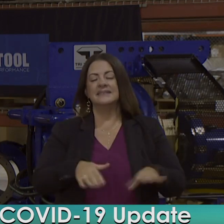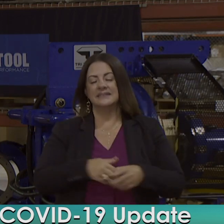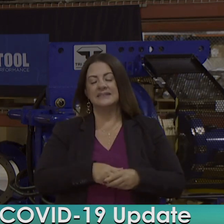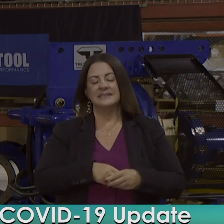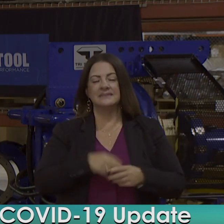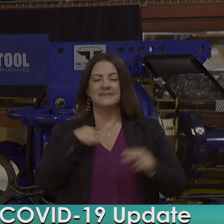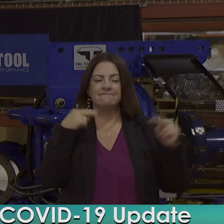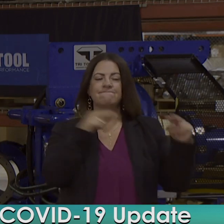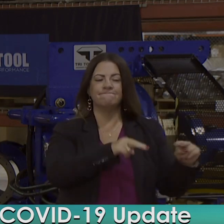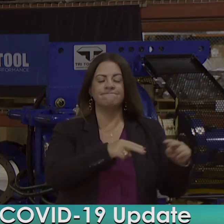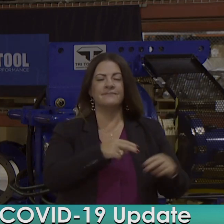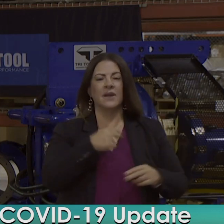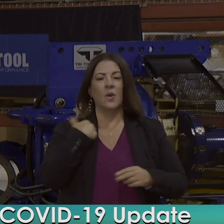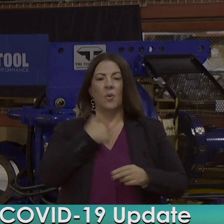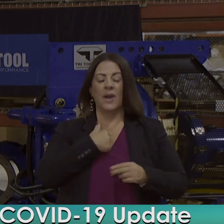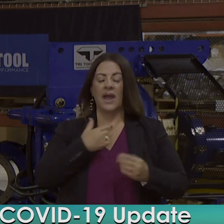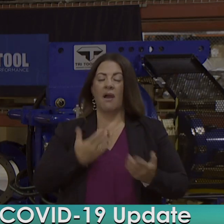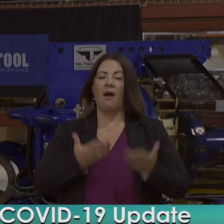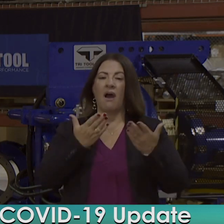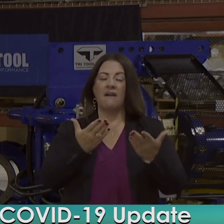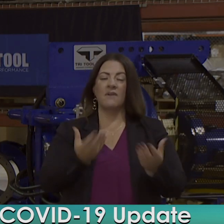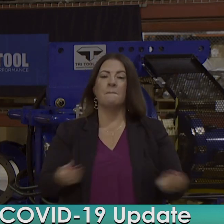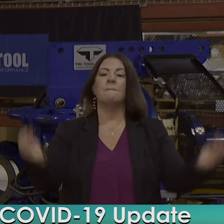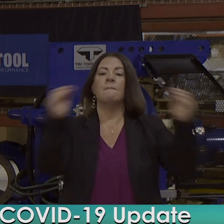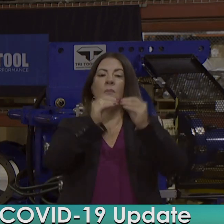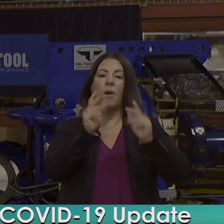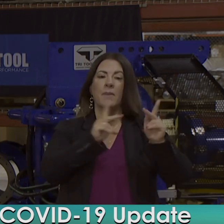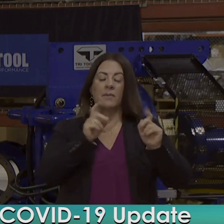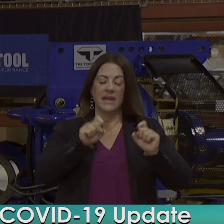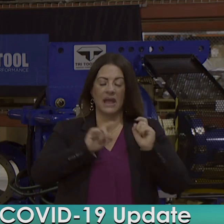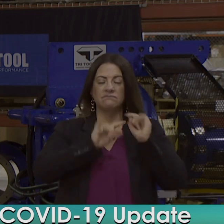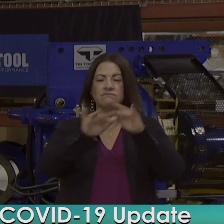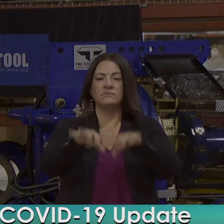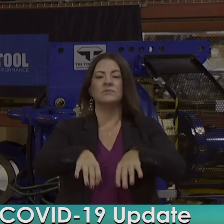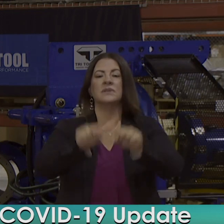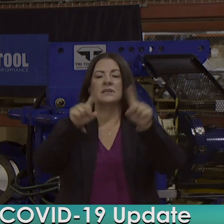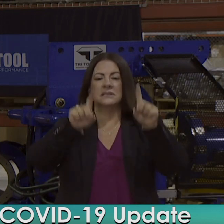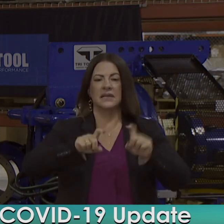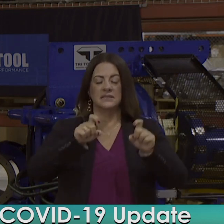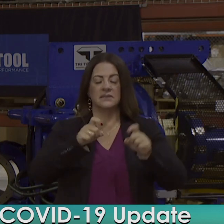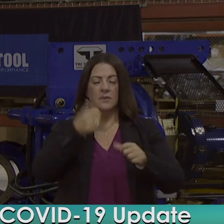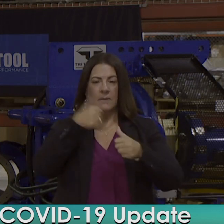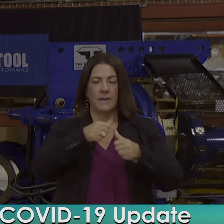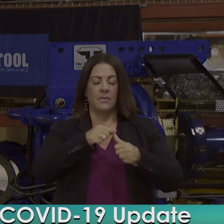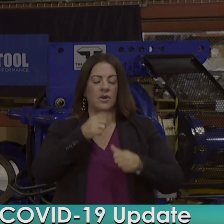of tests. And remember, just a day or so ago, we announced over